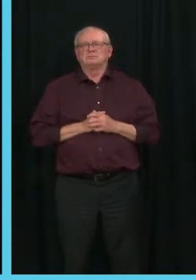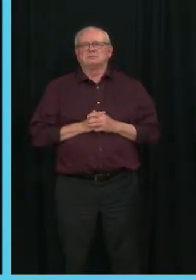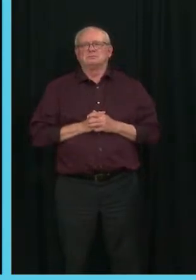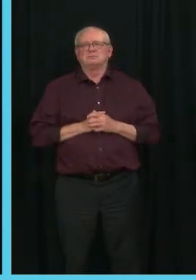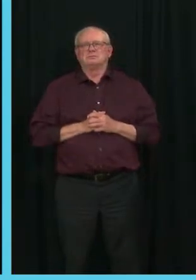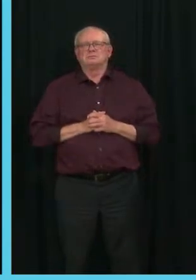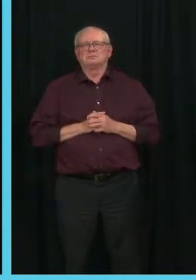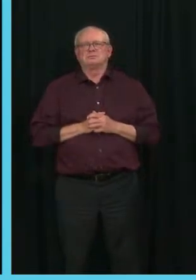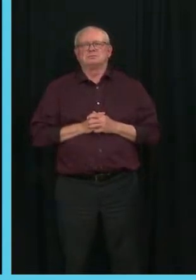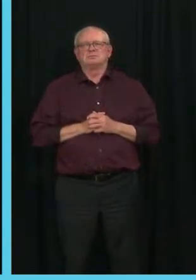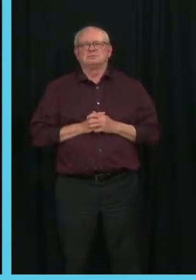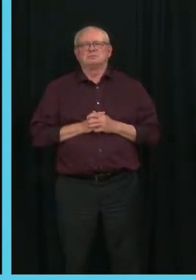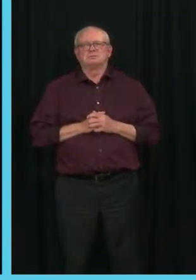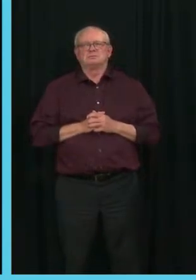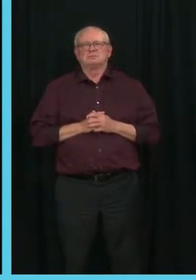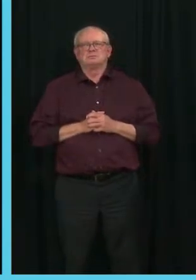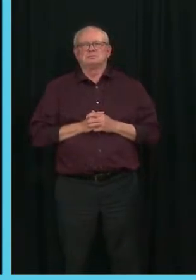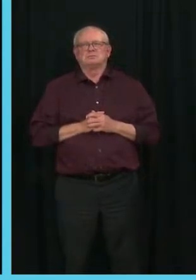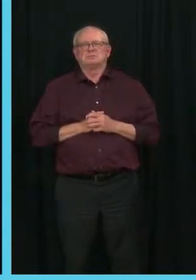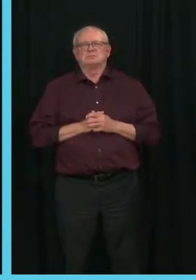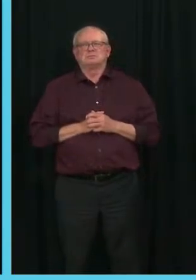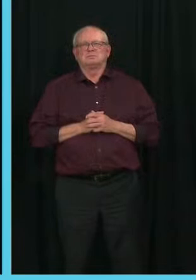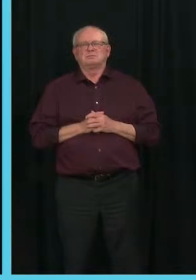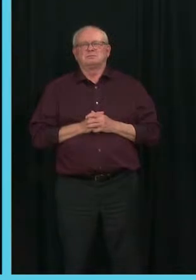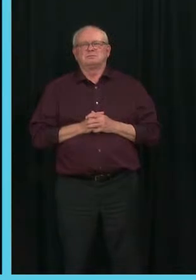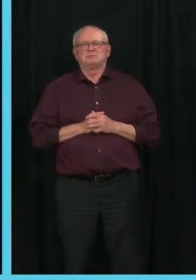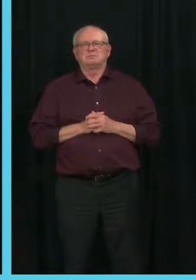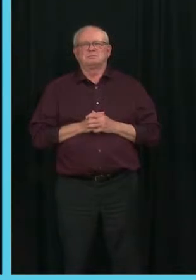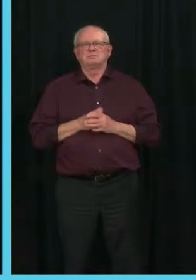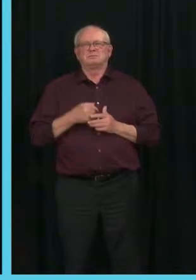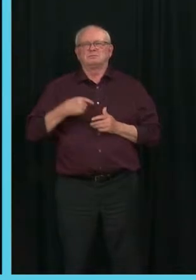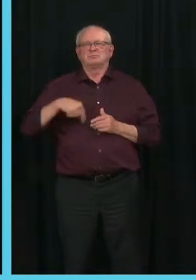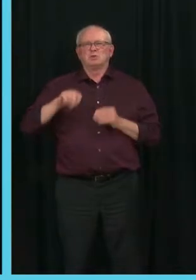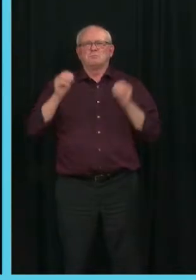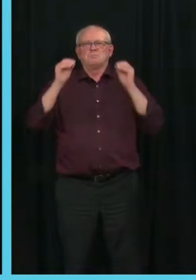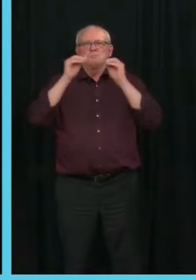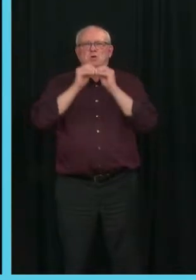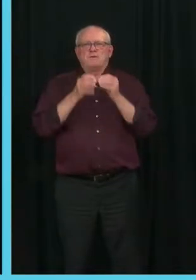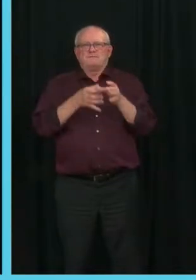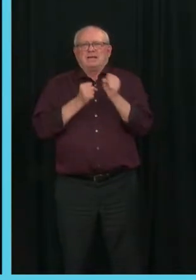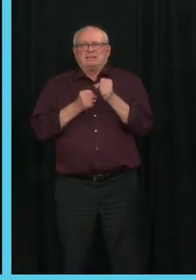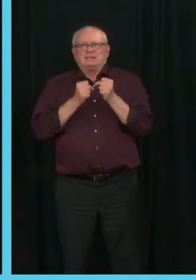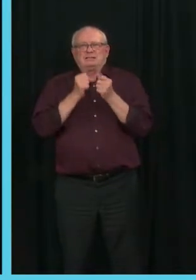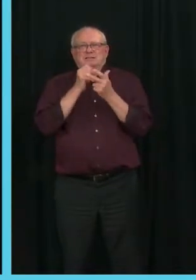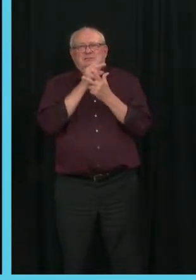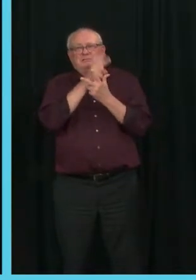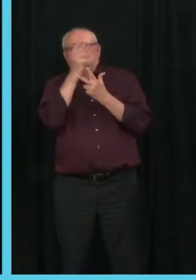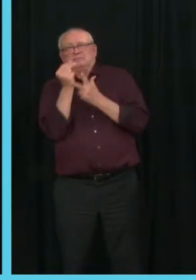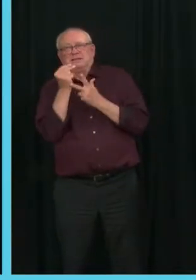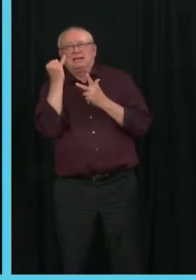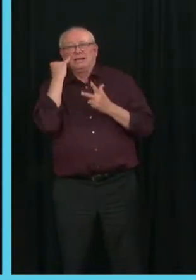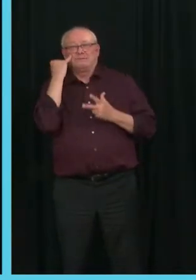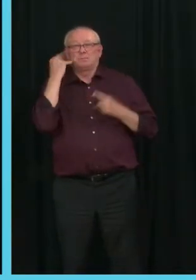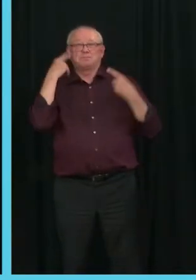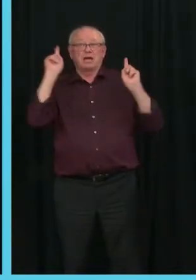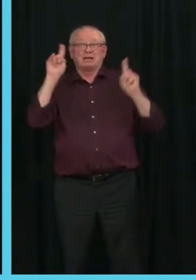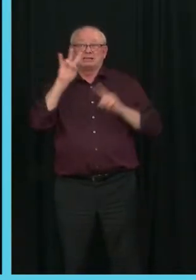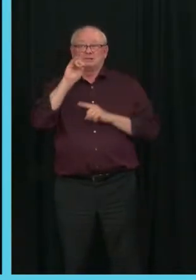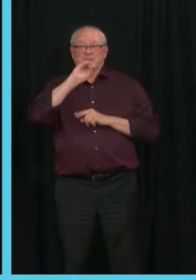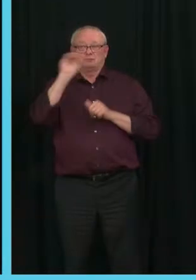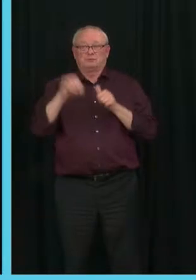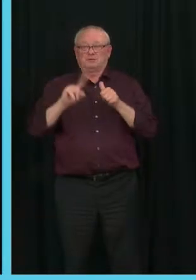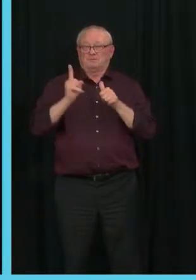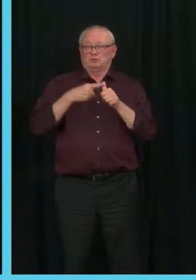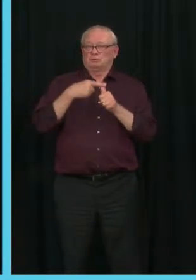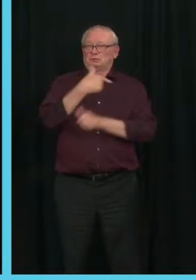to move forward as quickly as possible into stage 3 would be by achieving that 70% benchmark. And again, as the Premier mentioned, we are